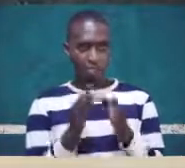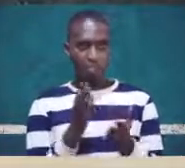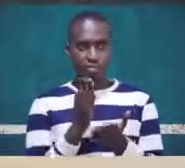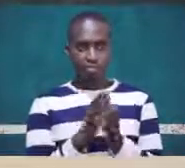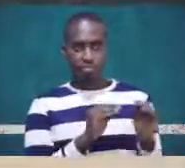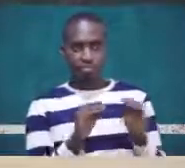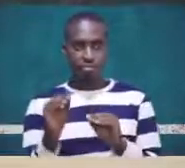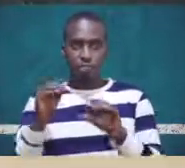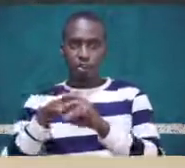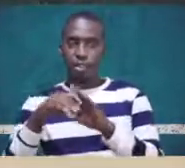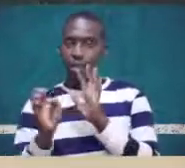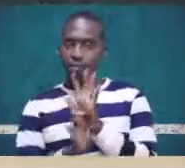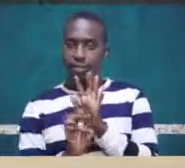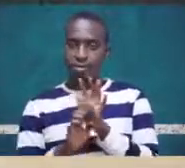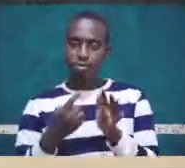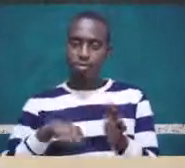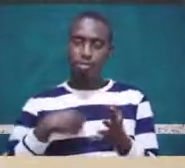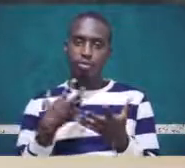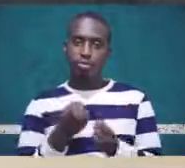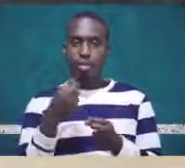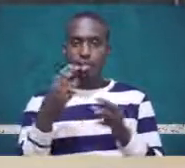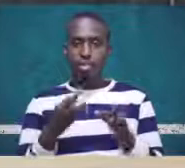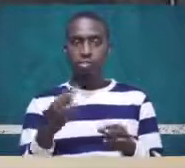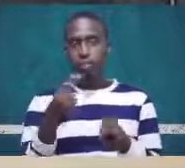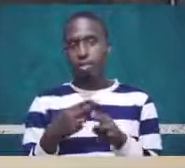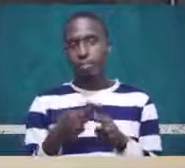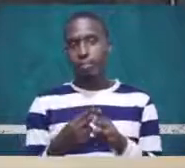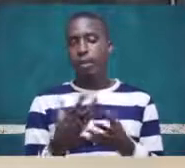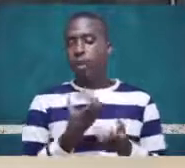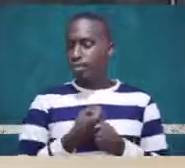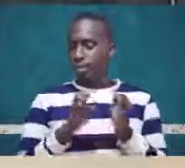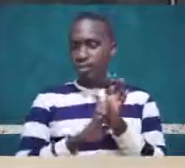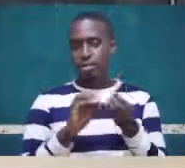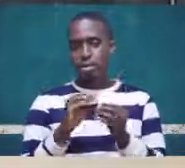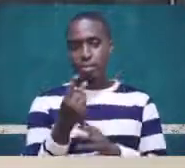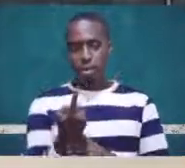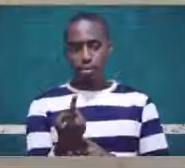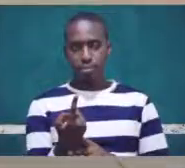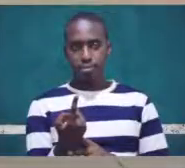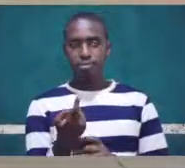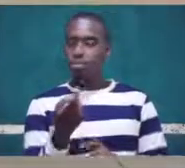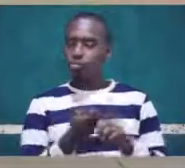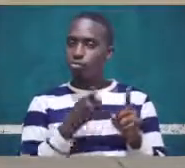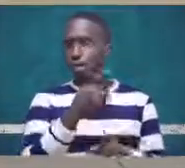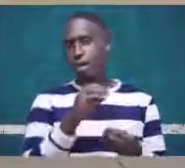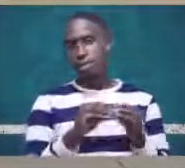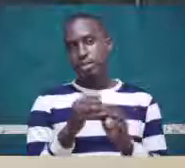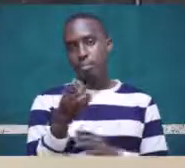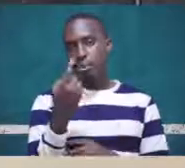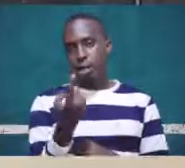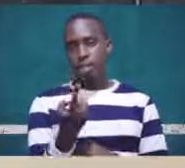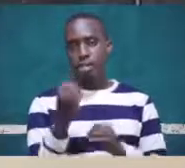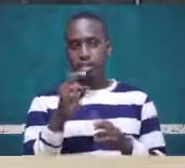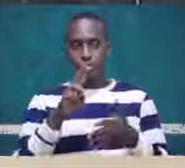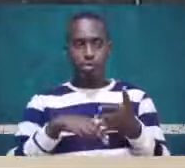take you through the examples, we have what we call, we have example number 1. From this example number 1, if we read